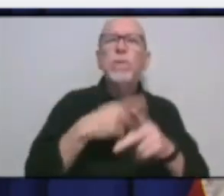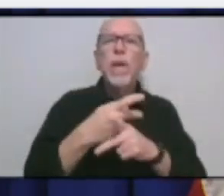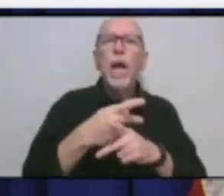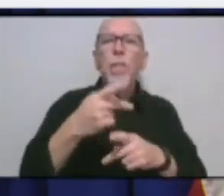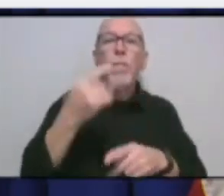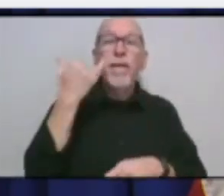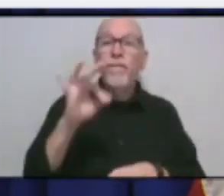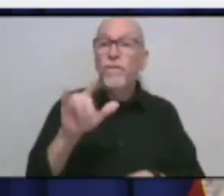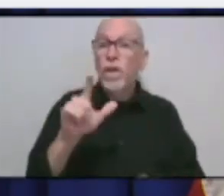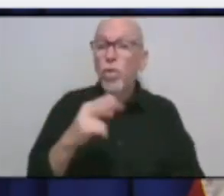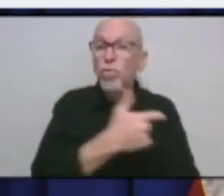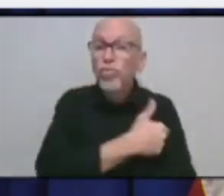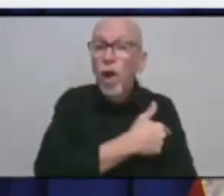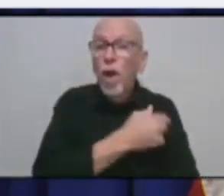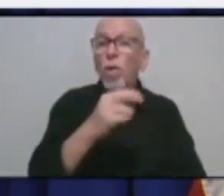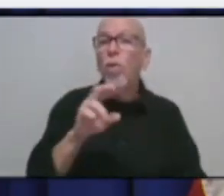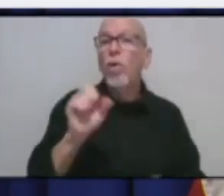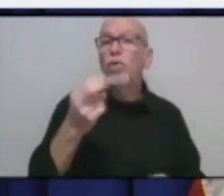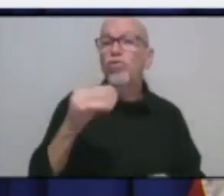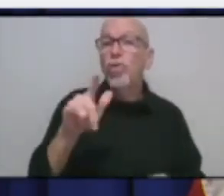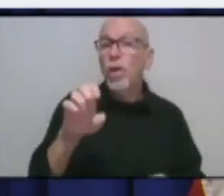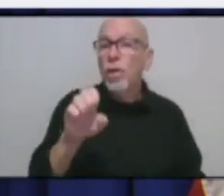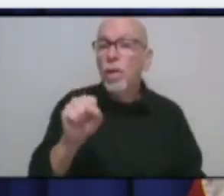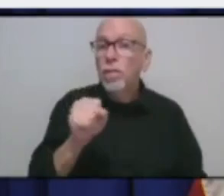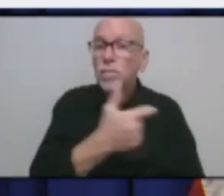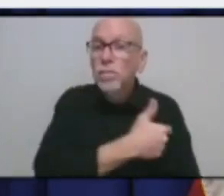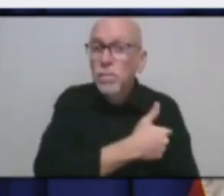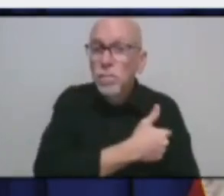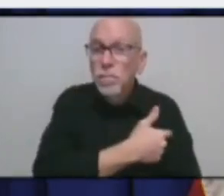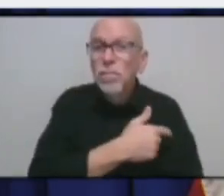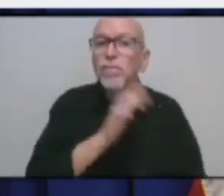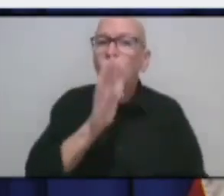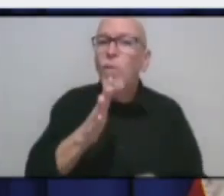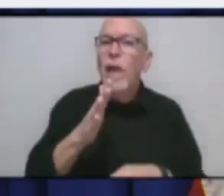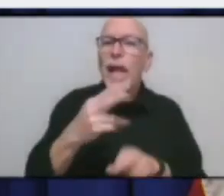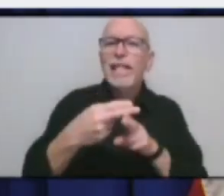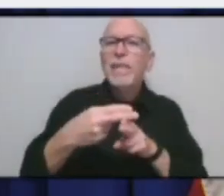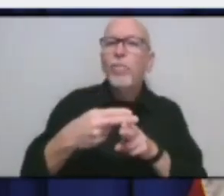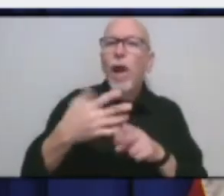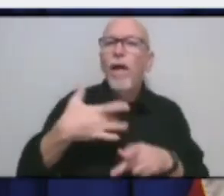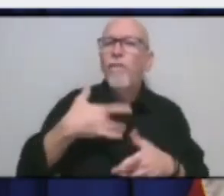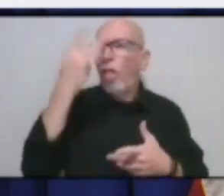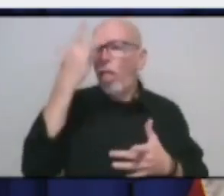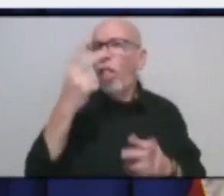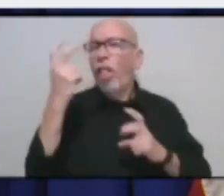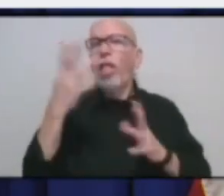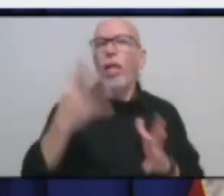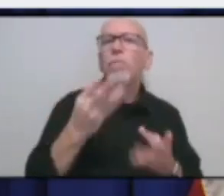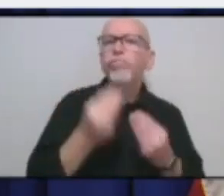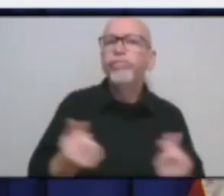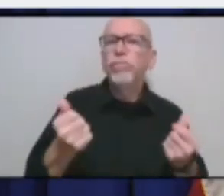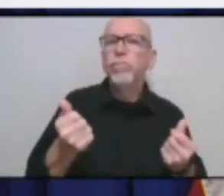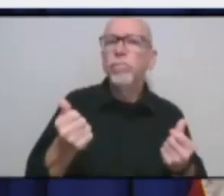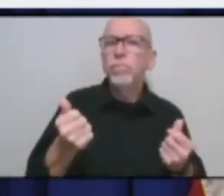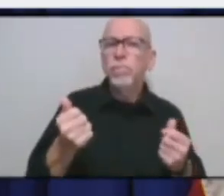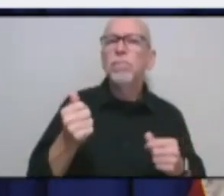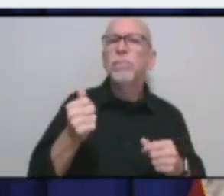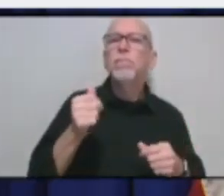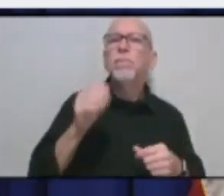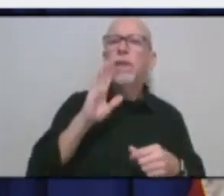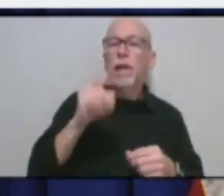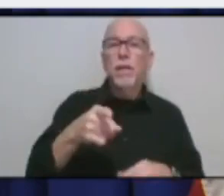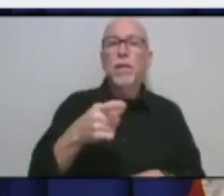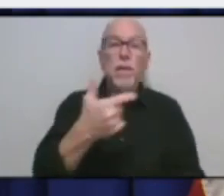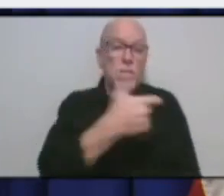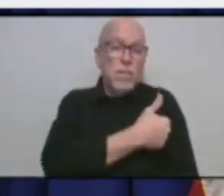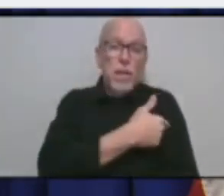or a shingles vaccine. These are temporary effects and will wear off quickly, and the benefits of the vaccine will far outweigh